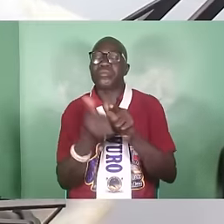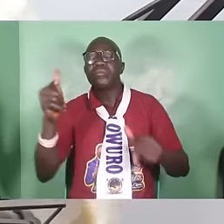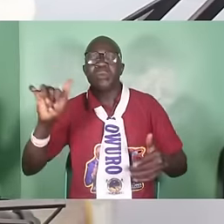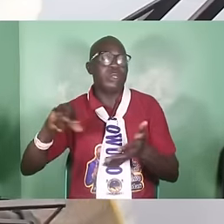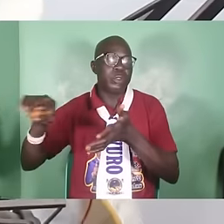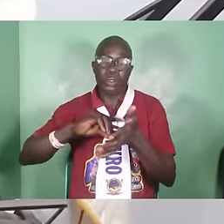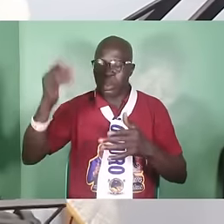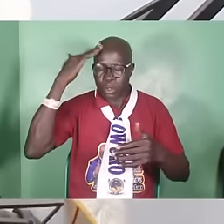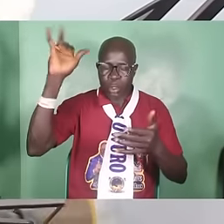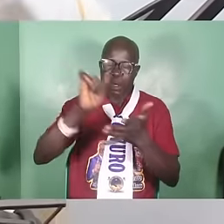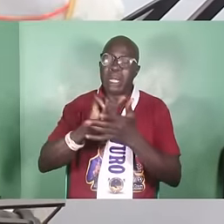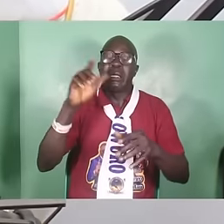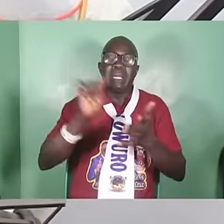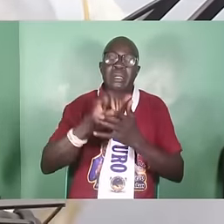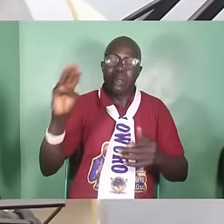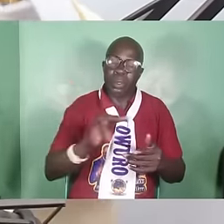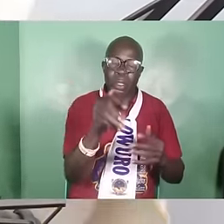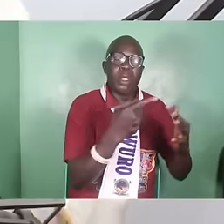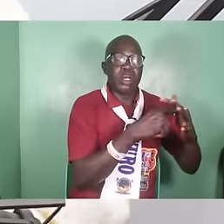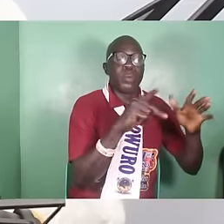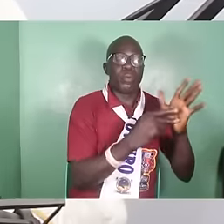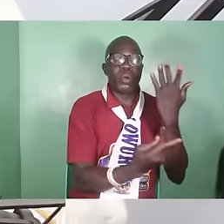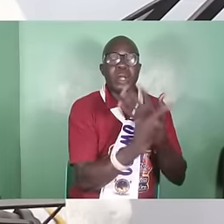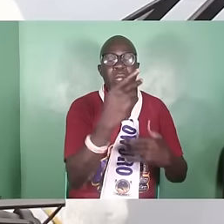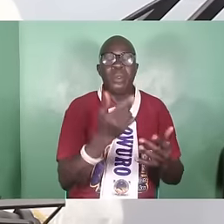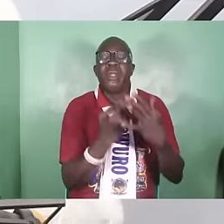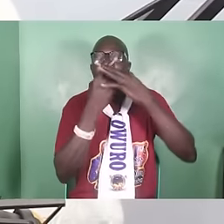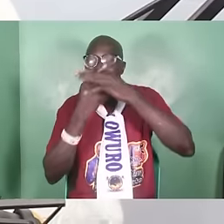bi pe Monday yen. Ojo aje. Ni pade la ni. The great